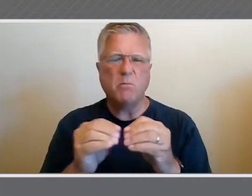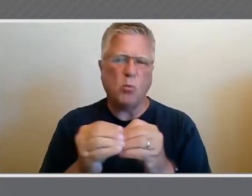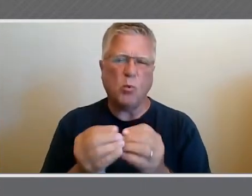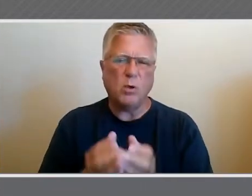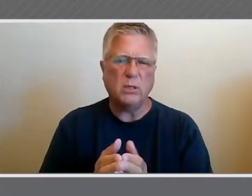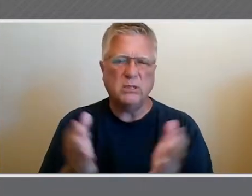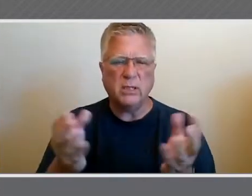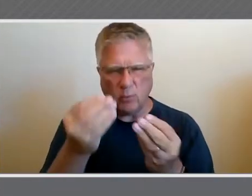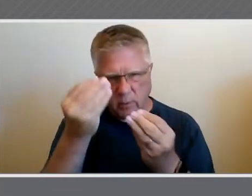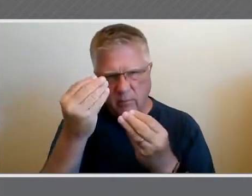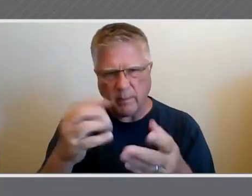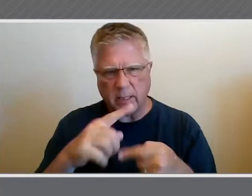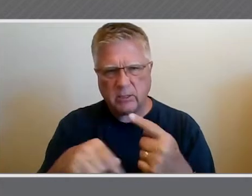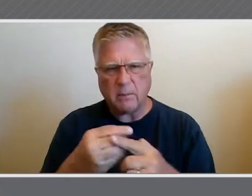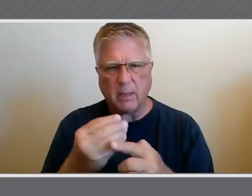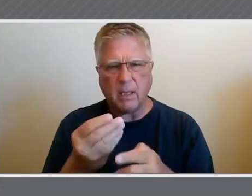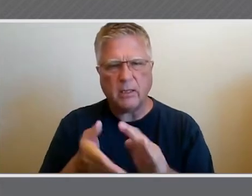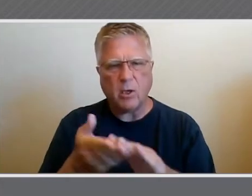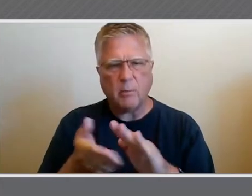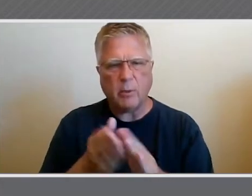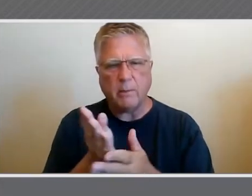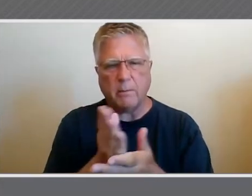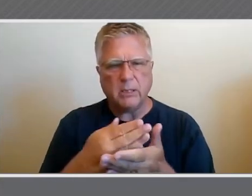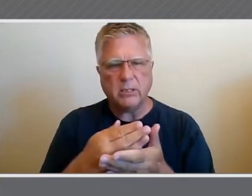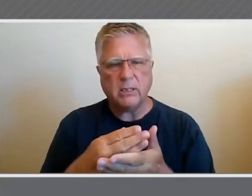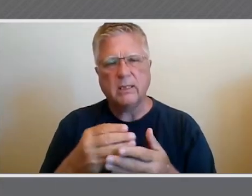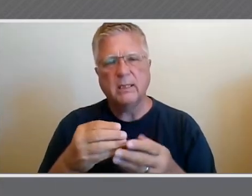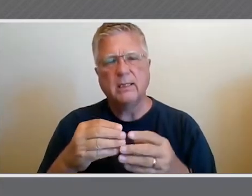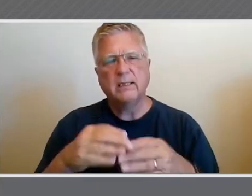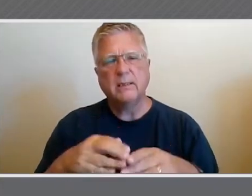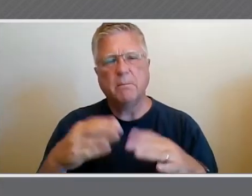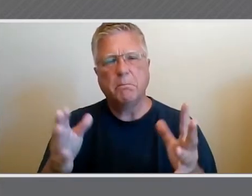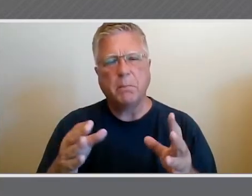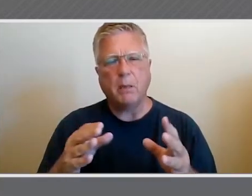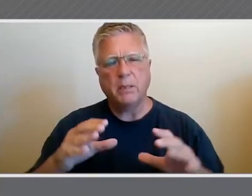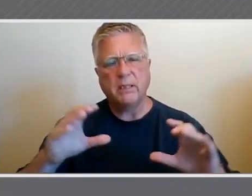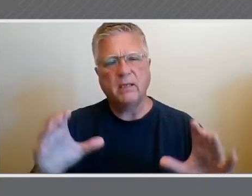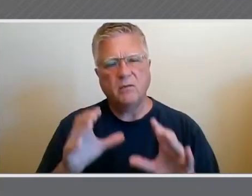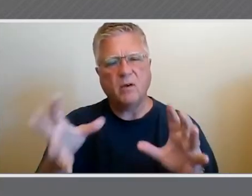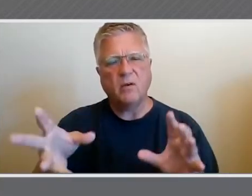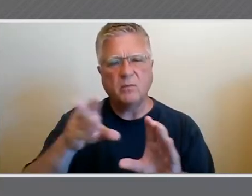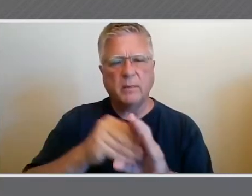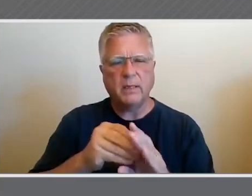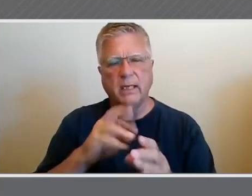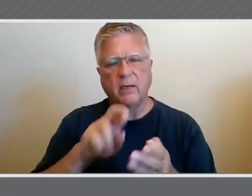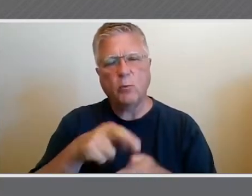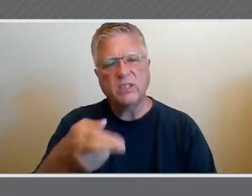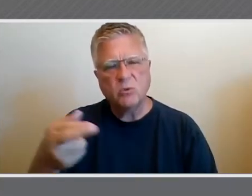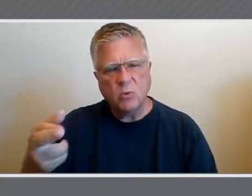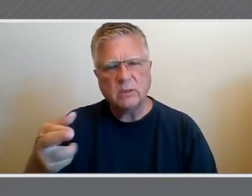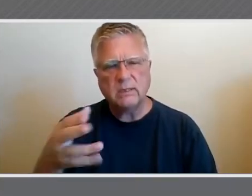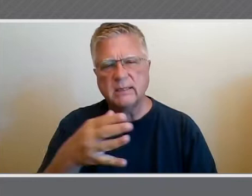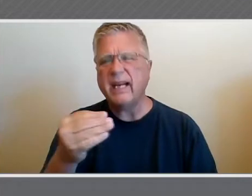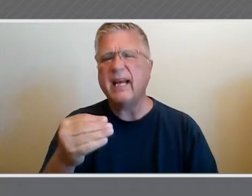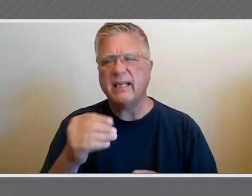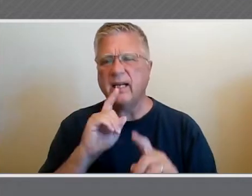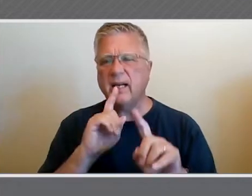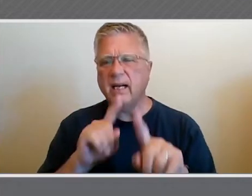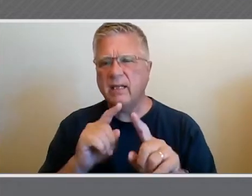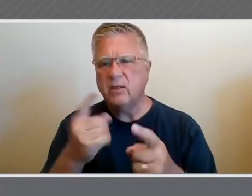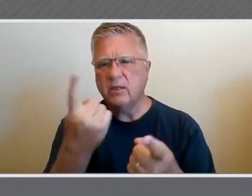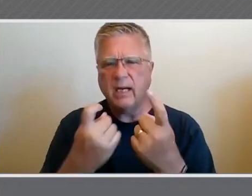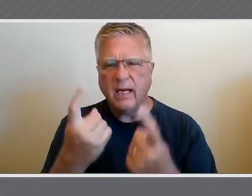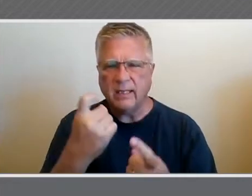public engagement, show some resources, and then we will take some questions at the end. Feel free, like Leah said, to type them